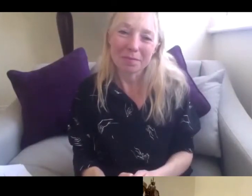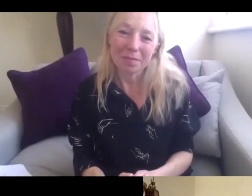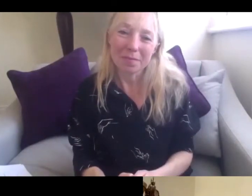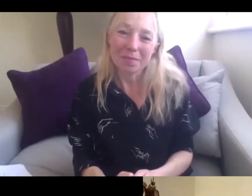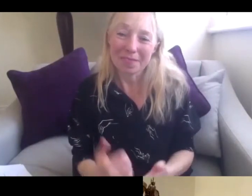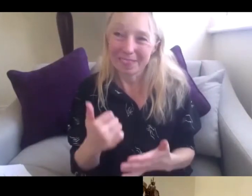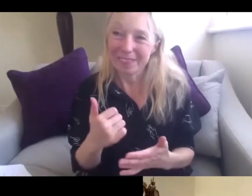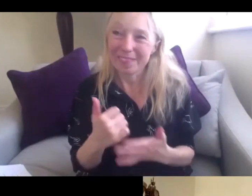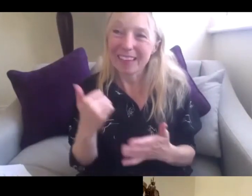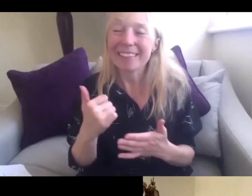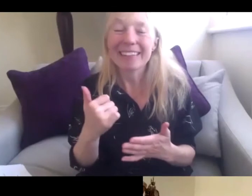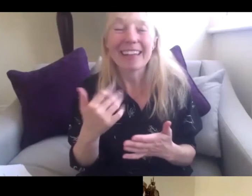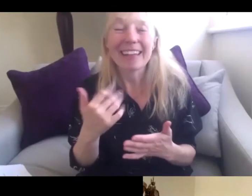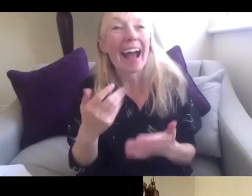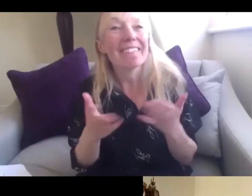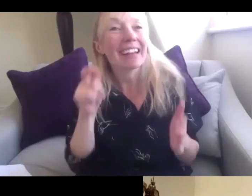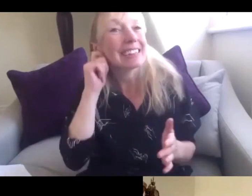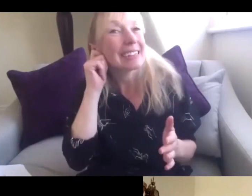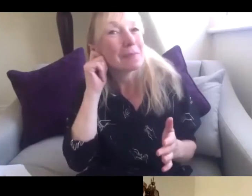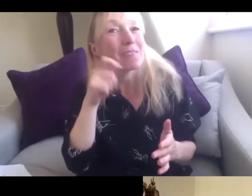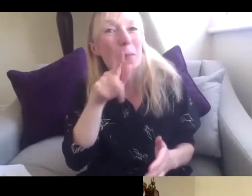for any budding life writers out there?